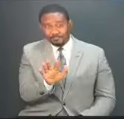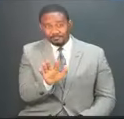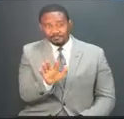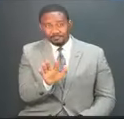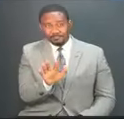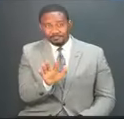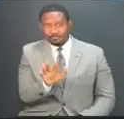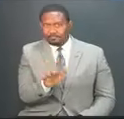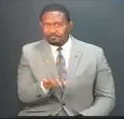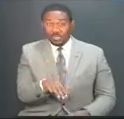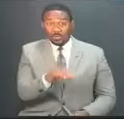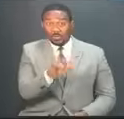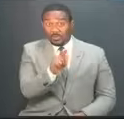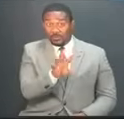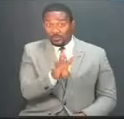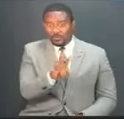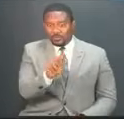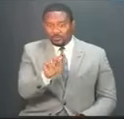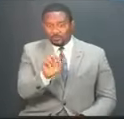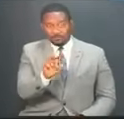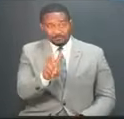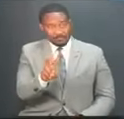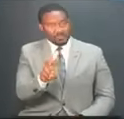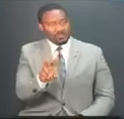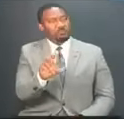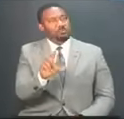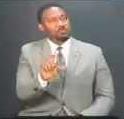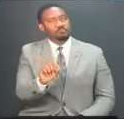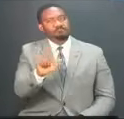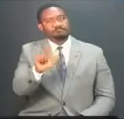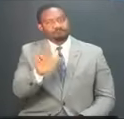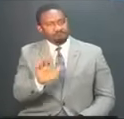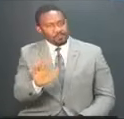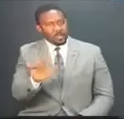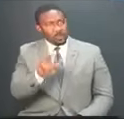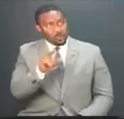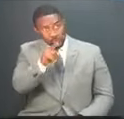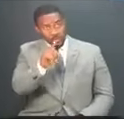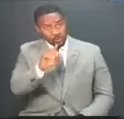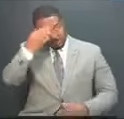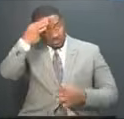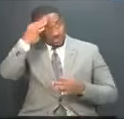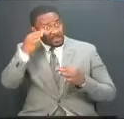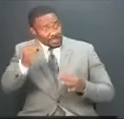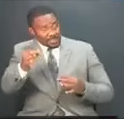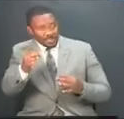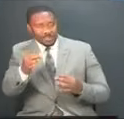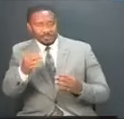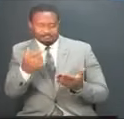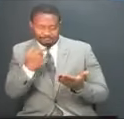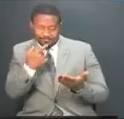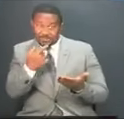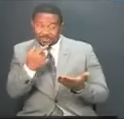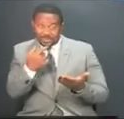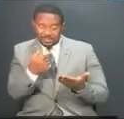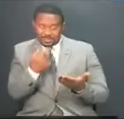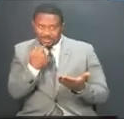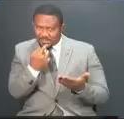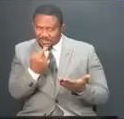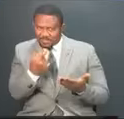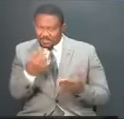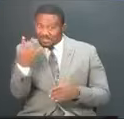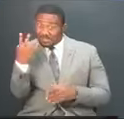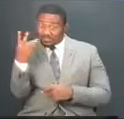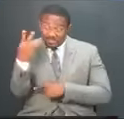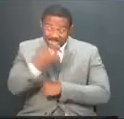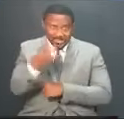24th November 2025, you had indicated in your ruling that the statutory 7